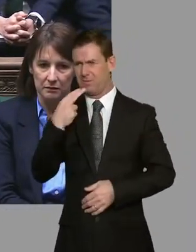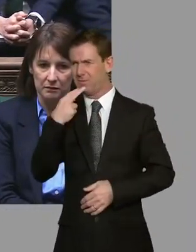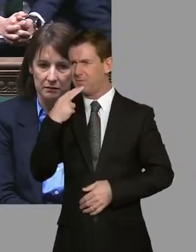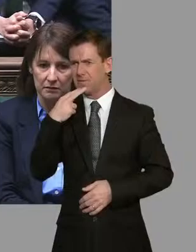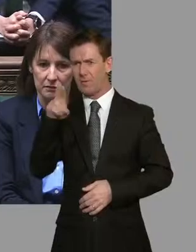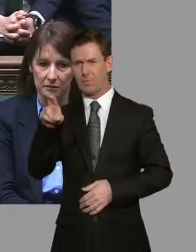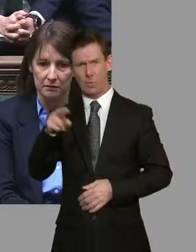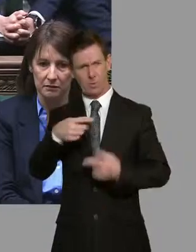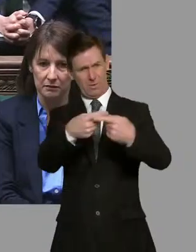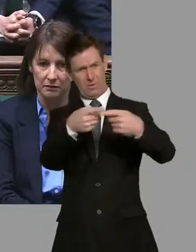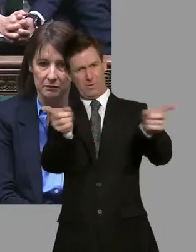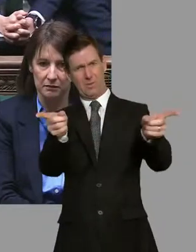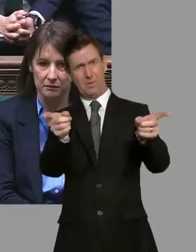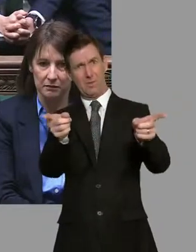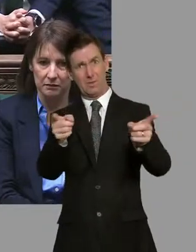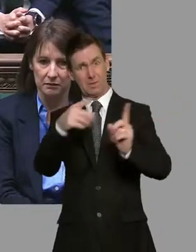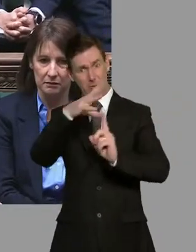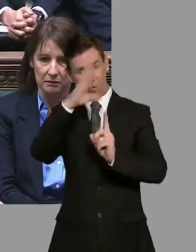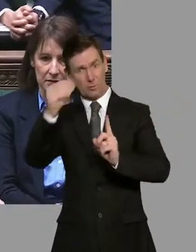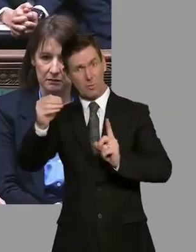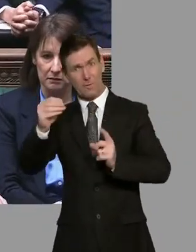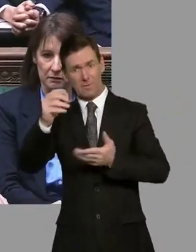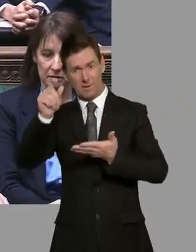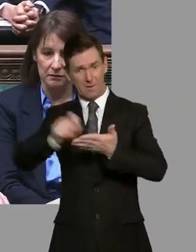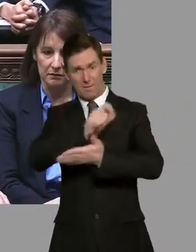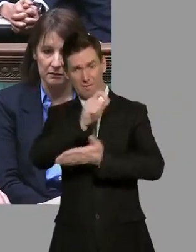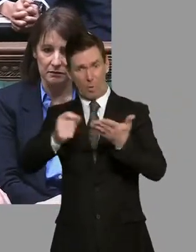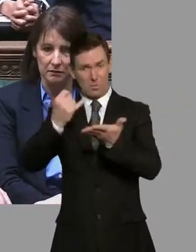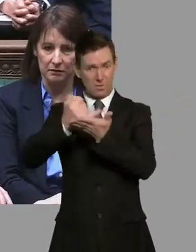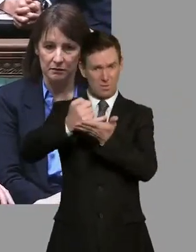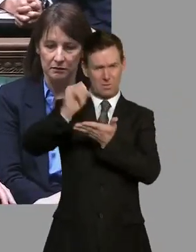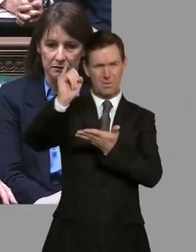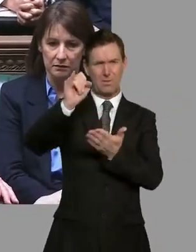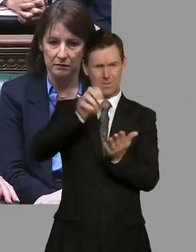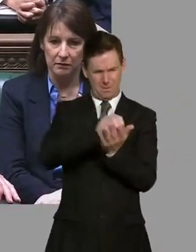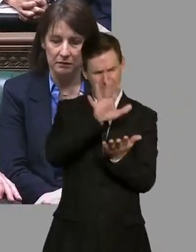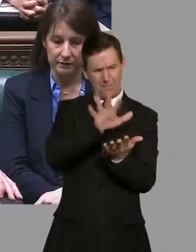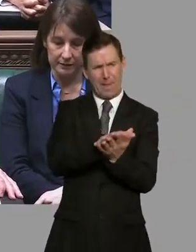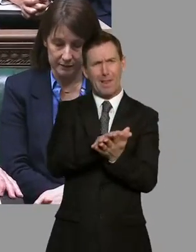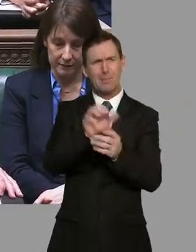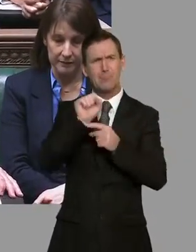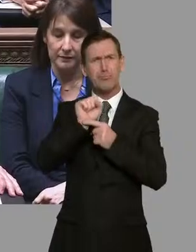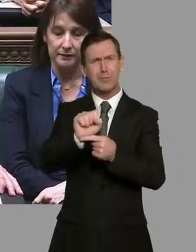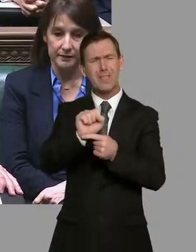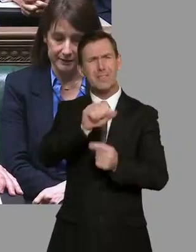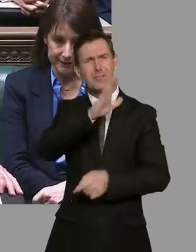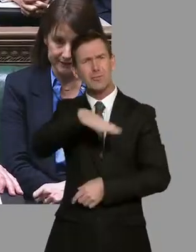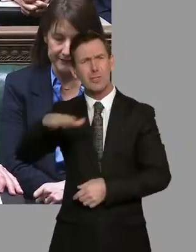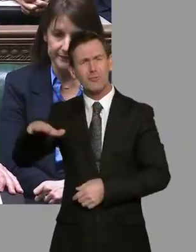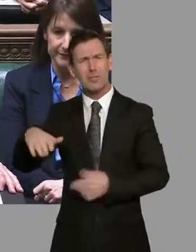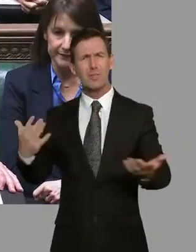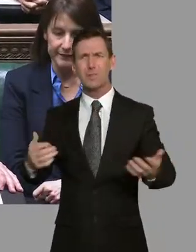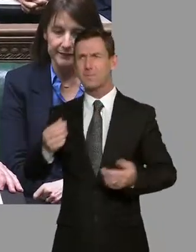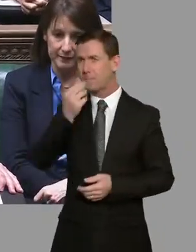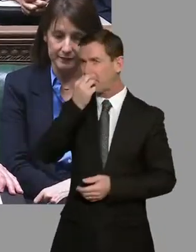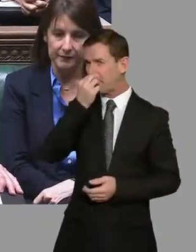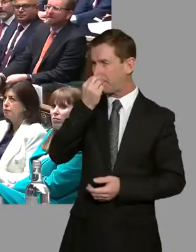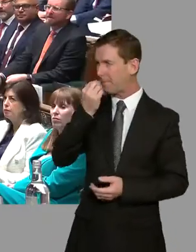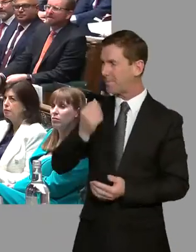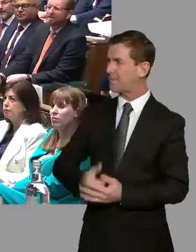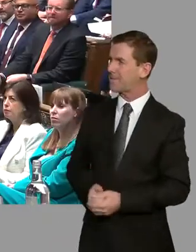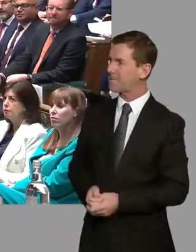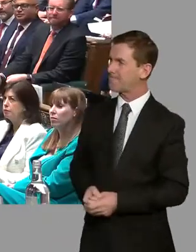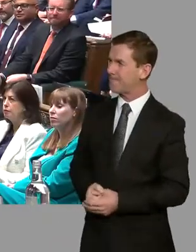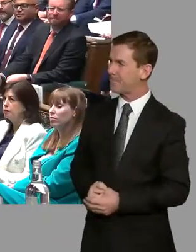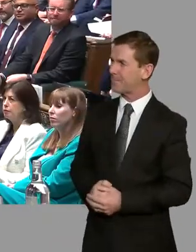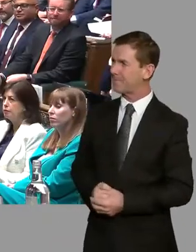protects children, include Mr. Speaker, Mr. Speaker, let me